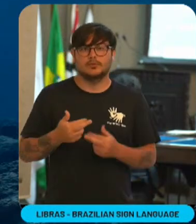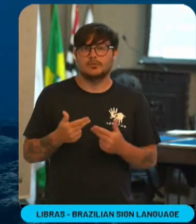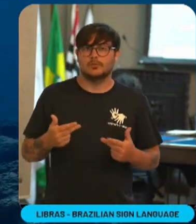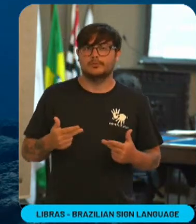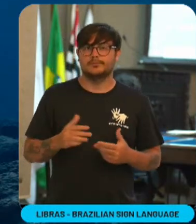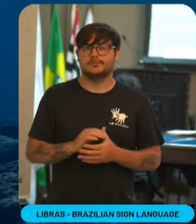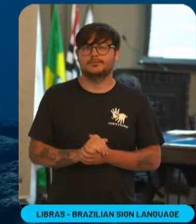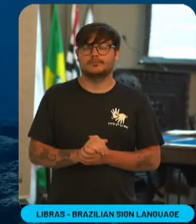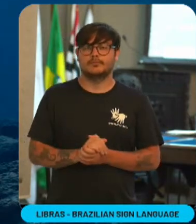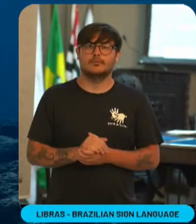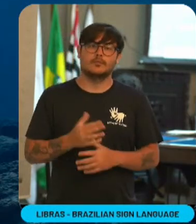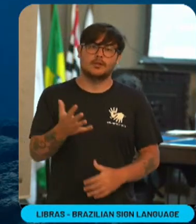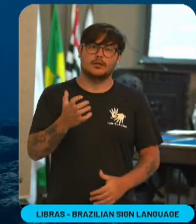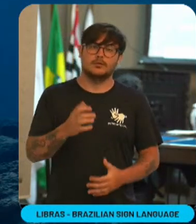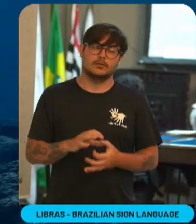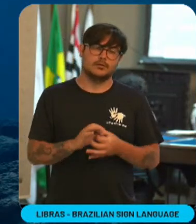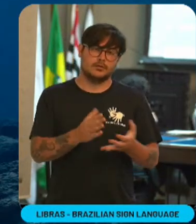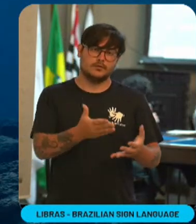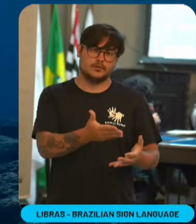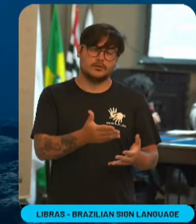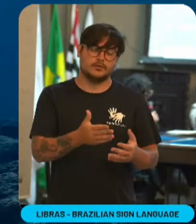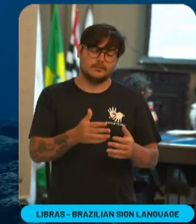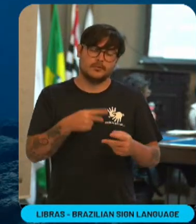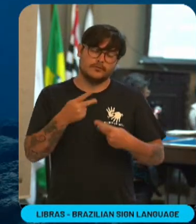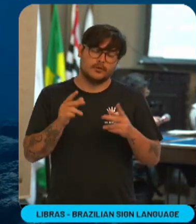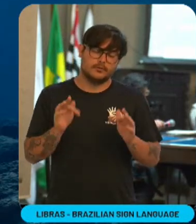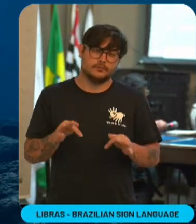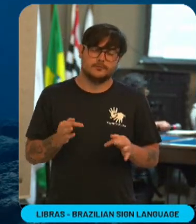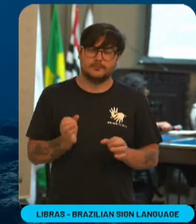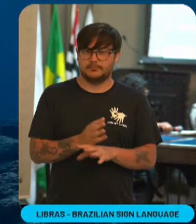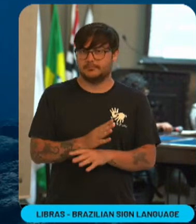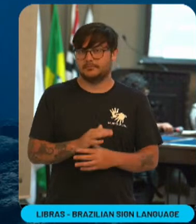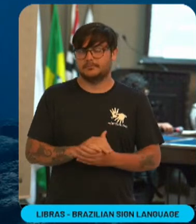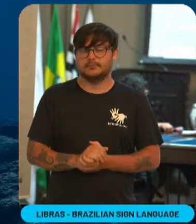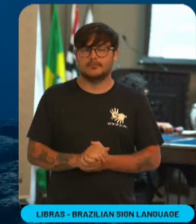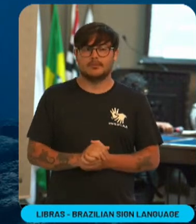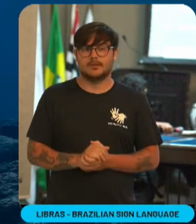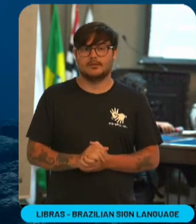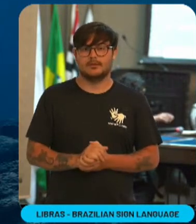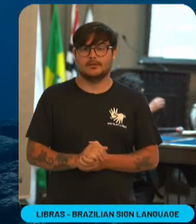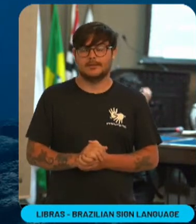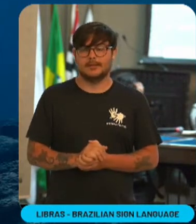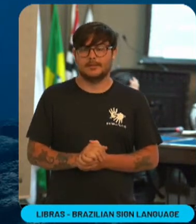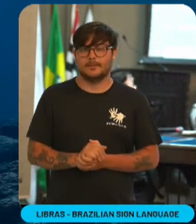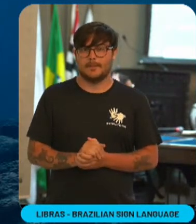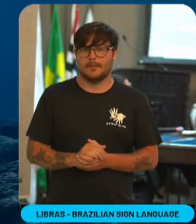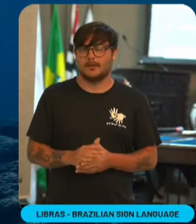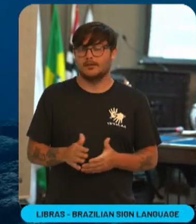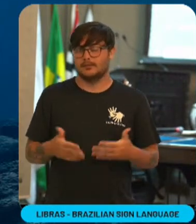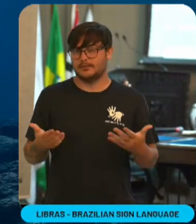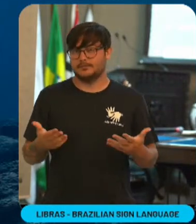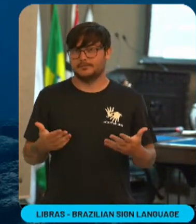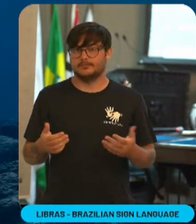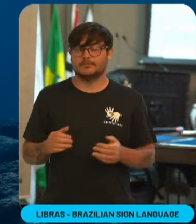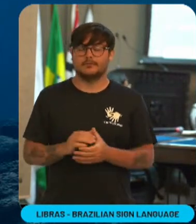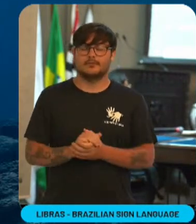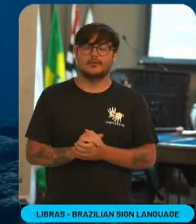society that is aware and well informed. So, yeah, Paulina.